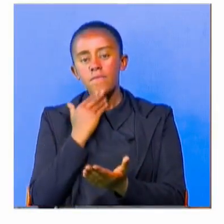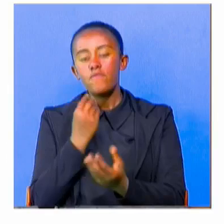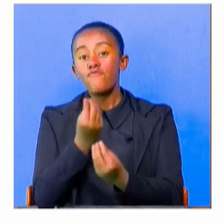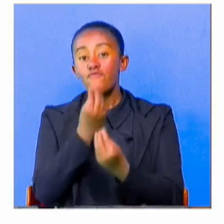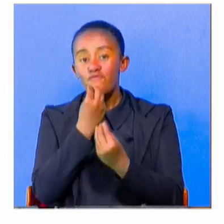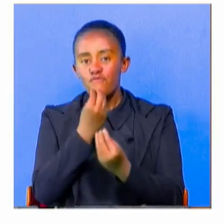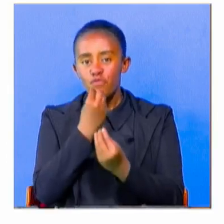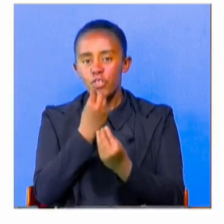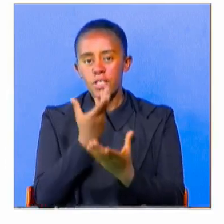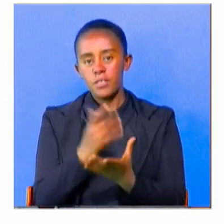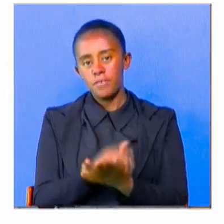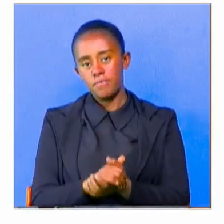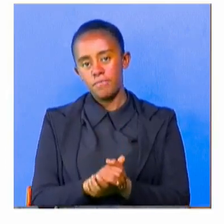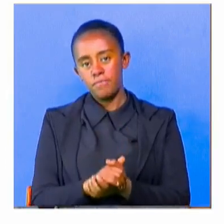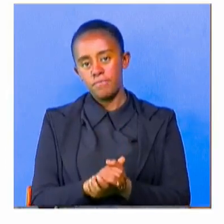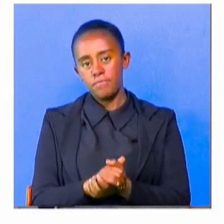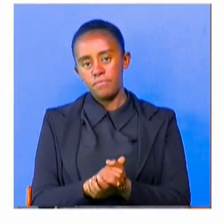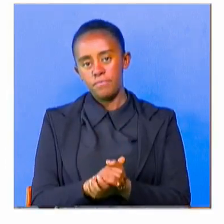calls